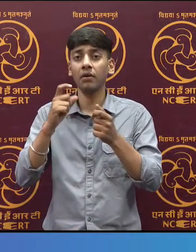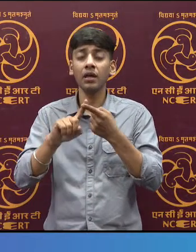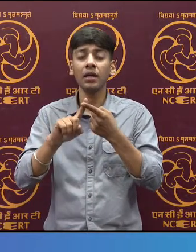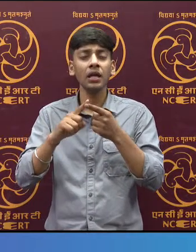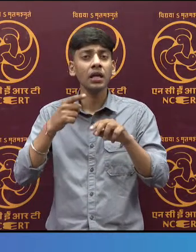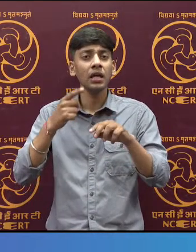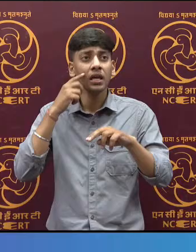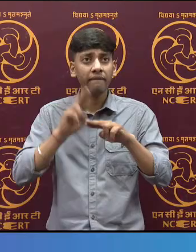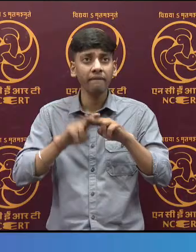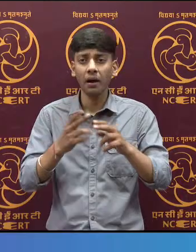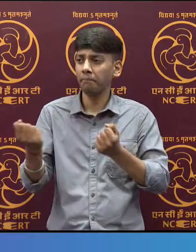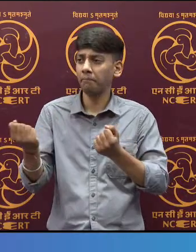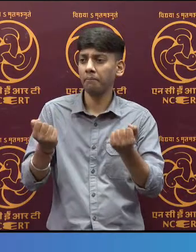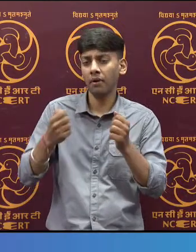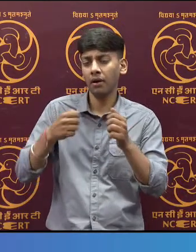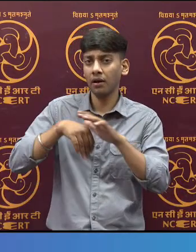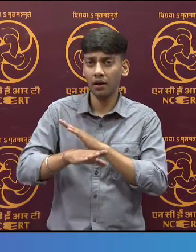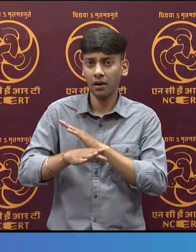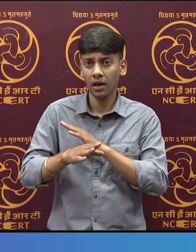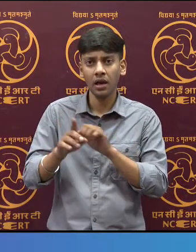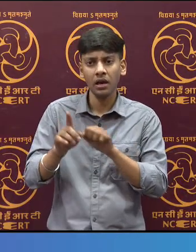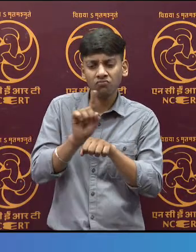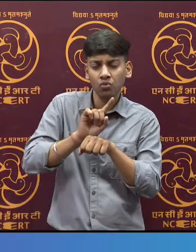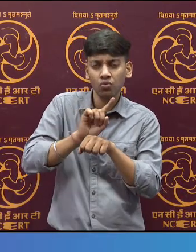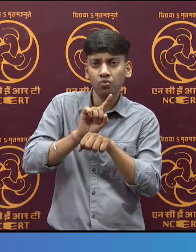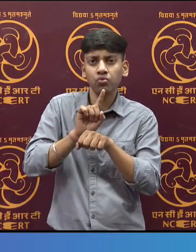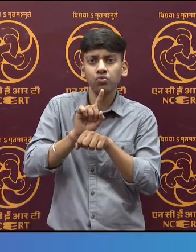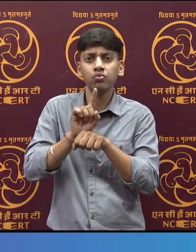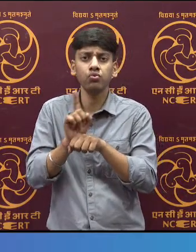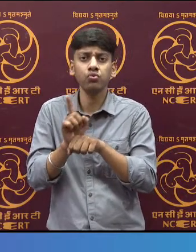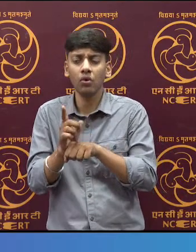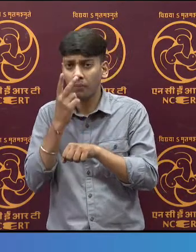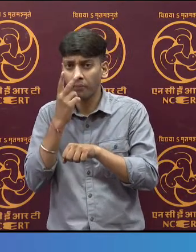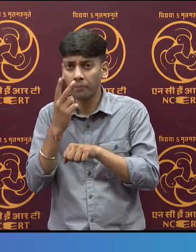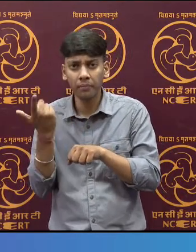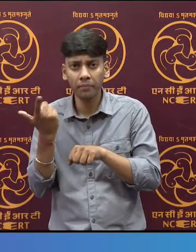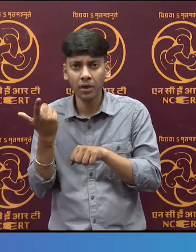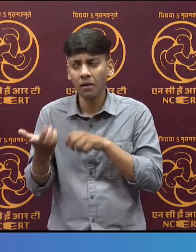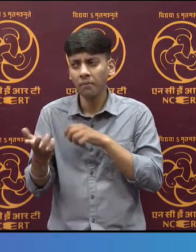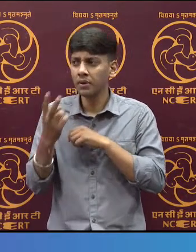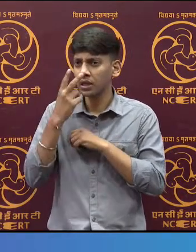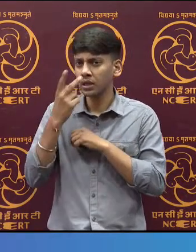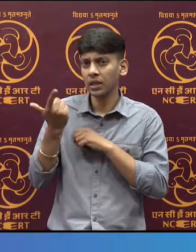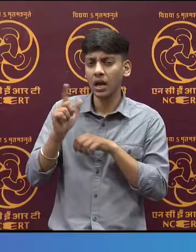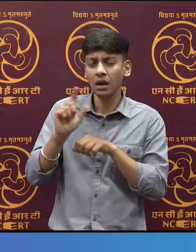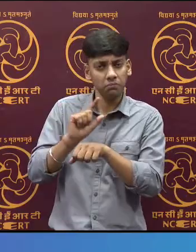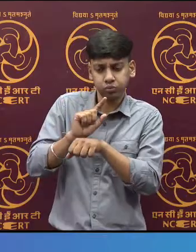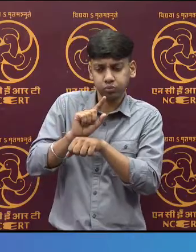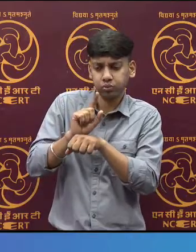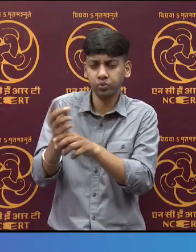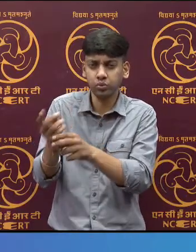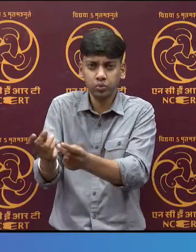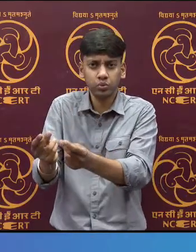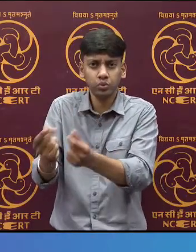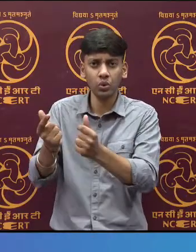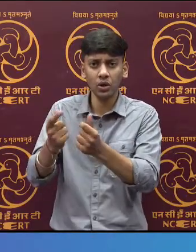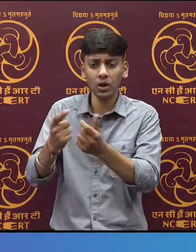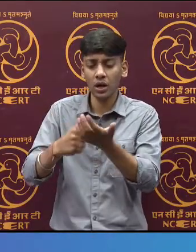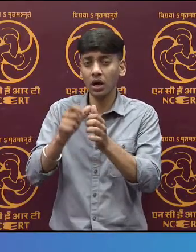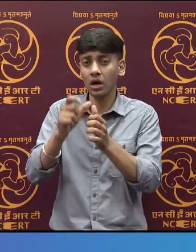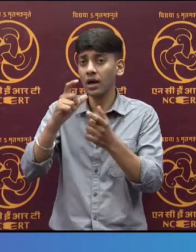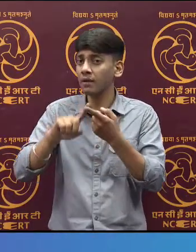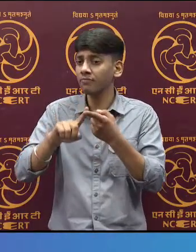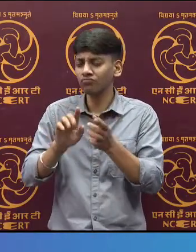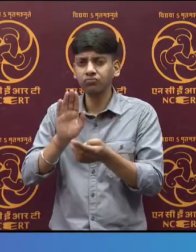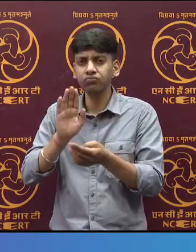if we are going in a car and our speed is increasing, then we can see that we are in acceleration. A race is given to a car